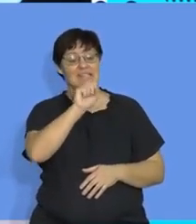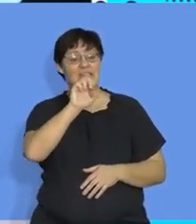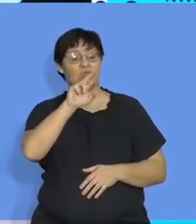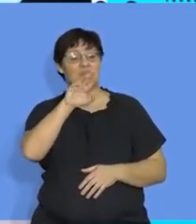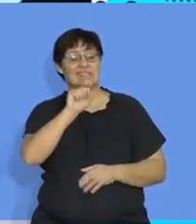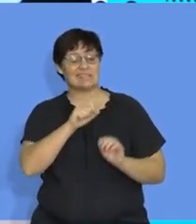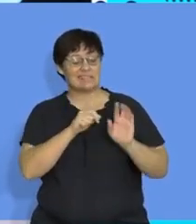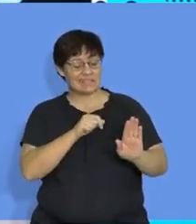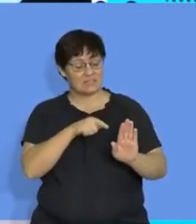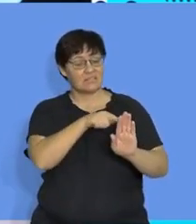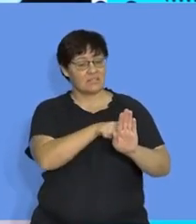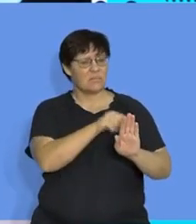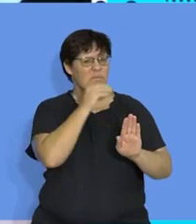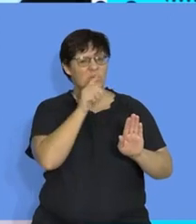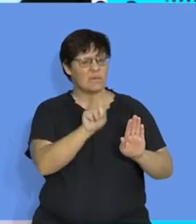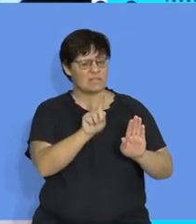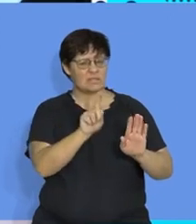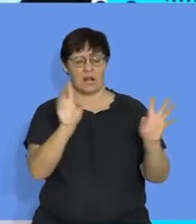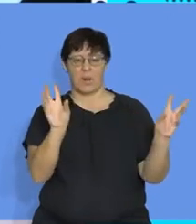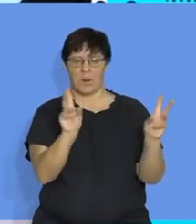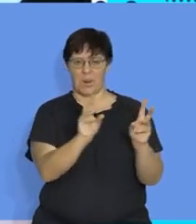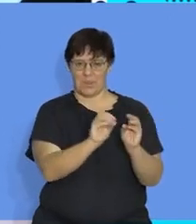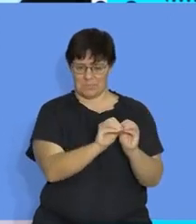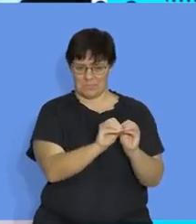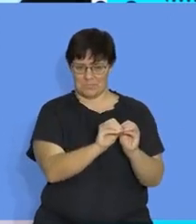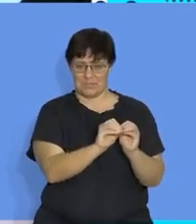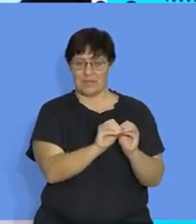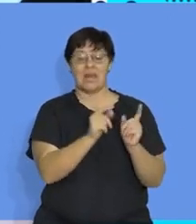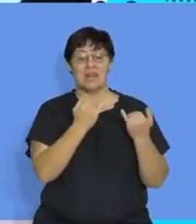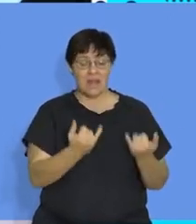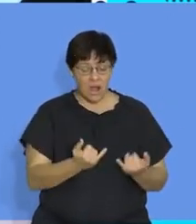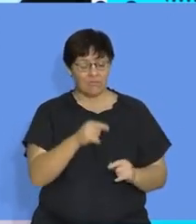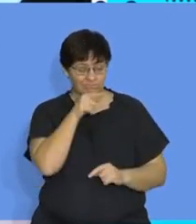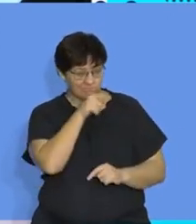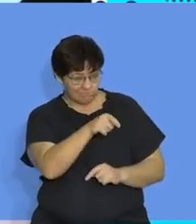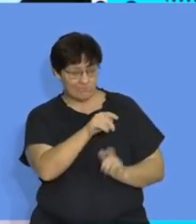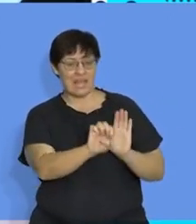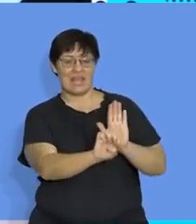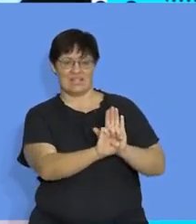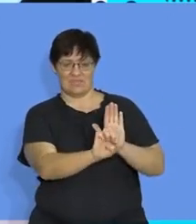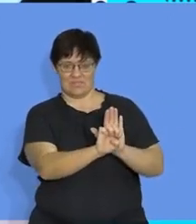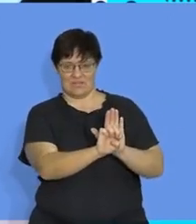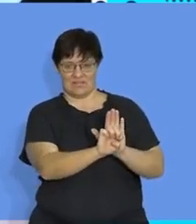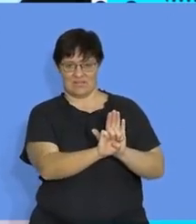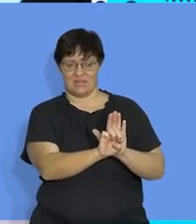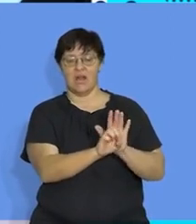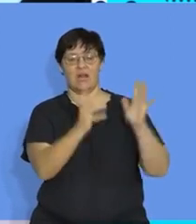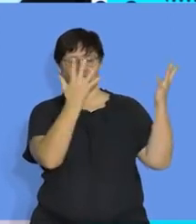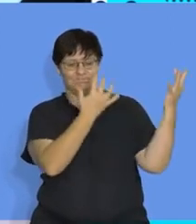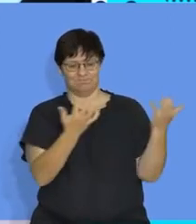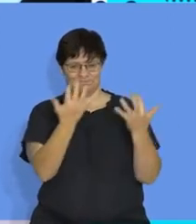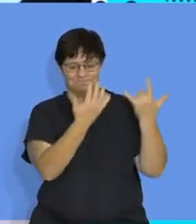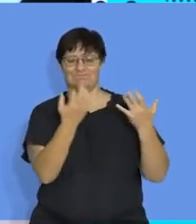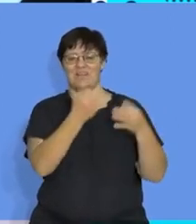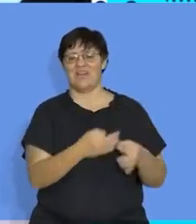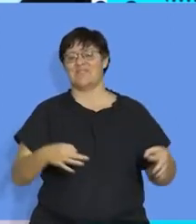an arithmetic sequence together. Now we're going to be looking at examples on how we can actually calculate the